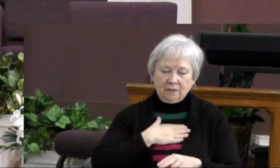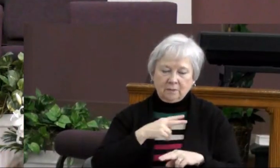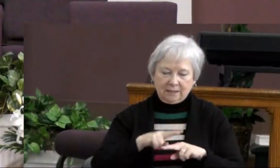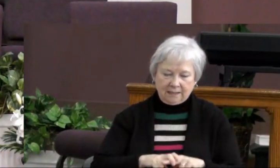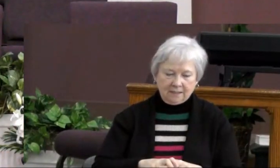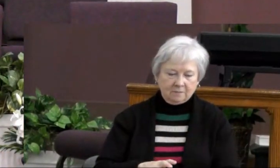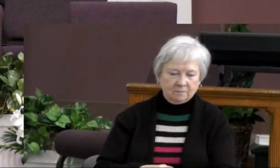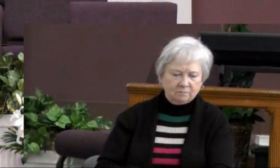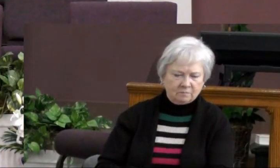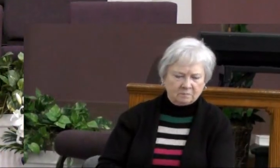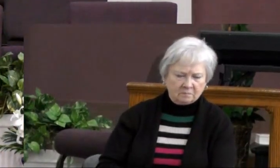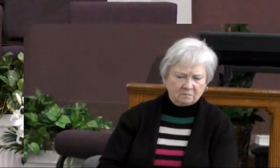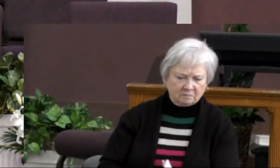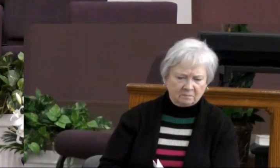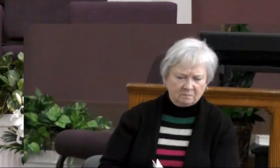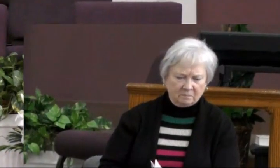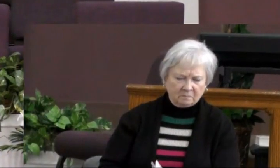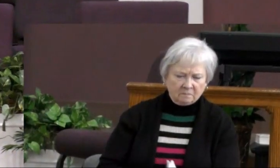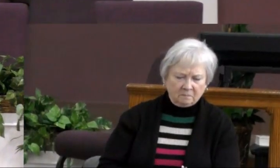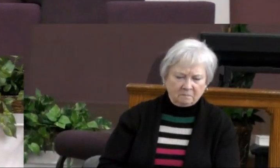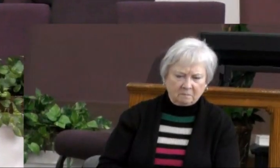be seated.